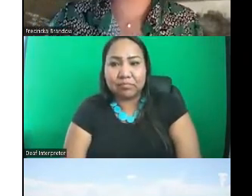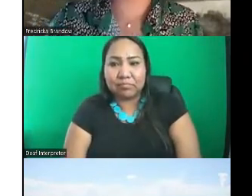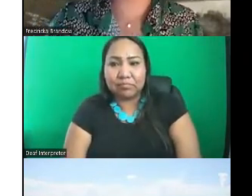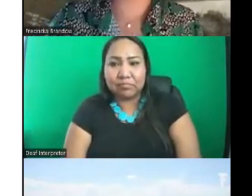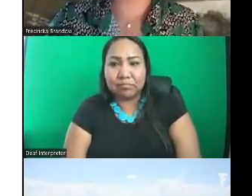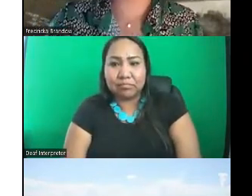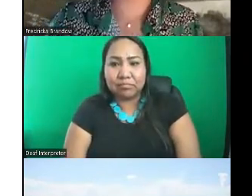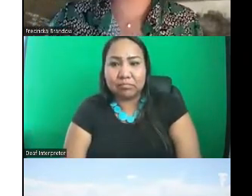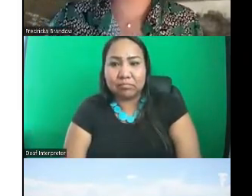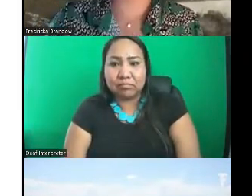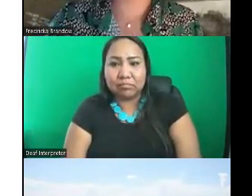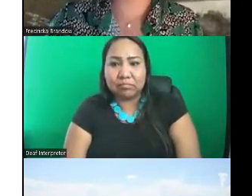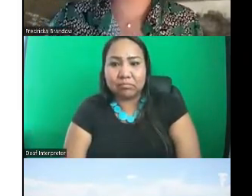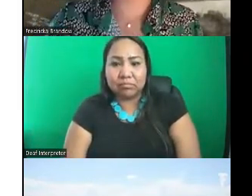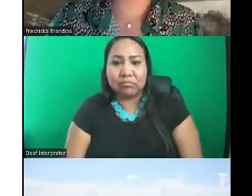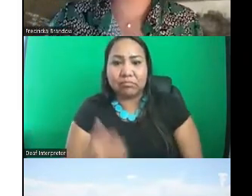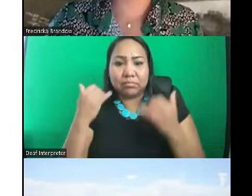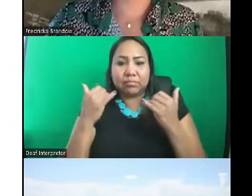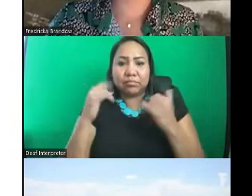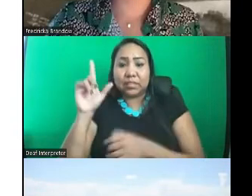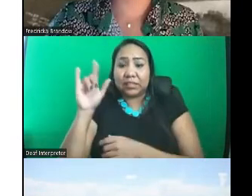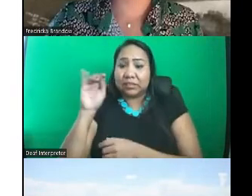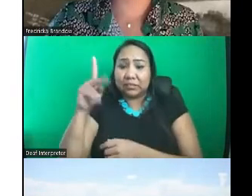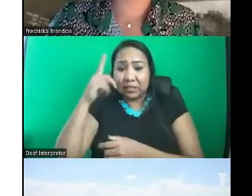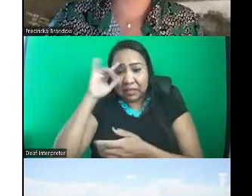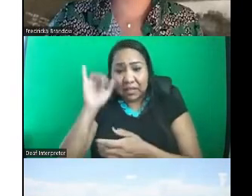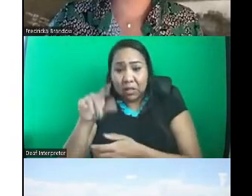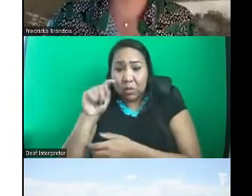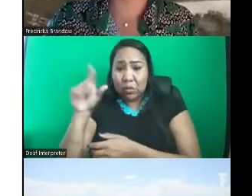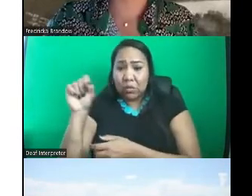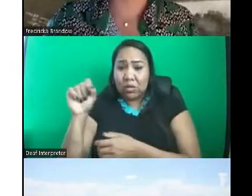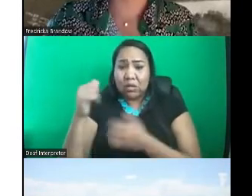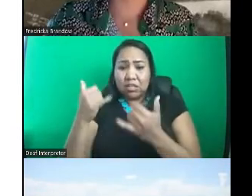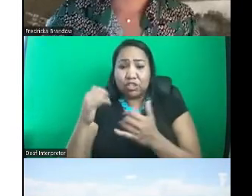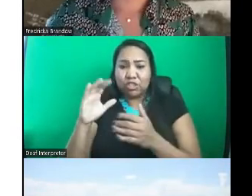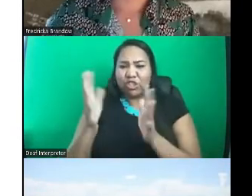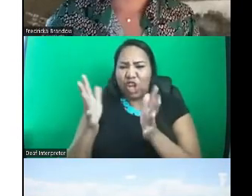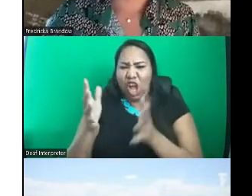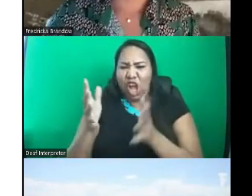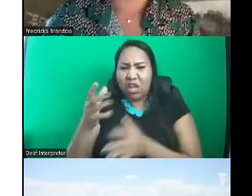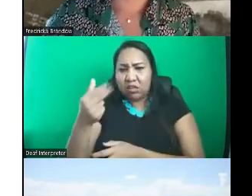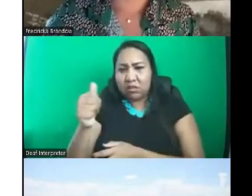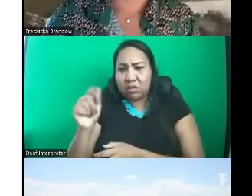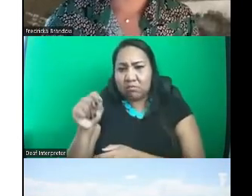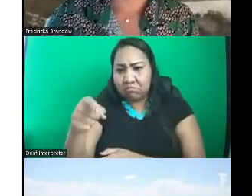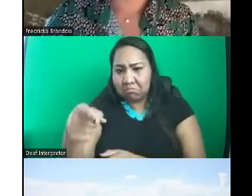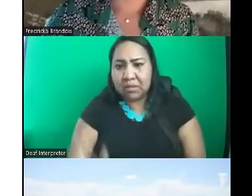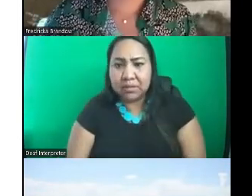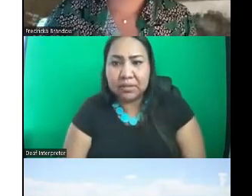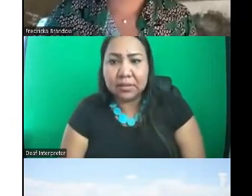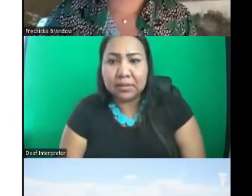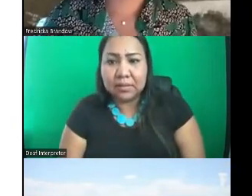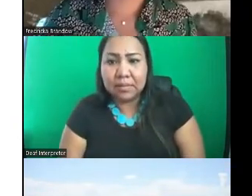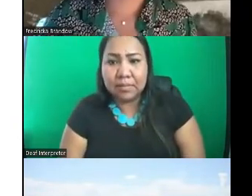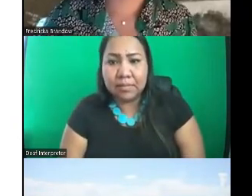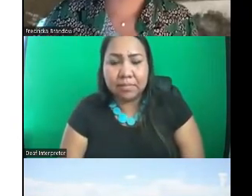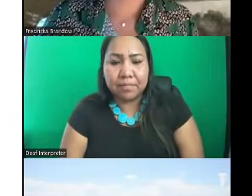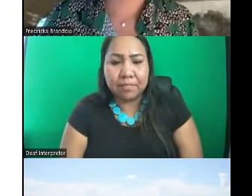the link for this tool is in the chat. So thank you, Chris. All right, next slide,